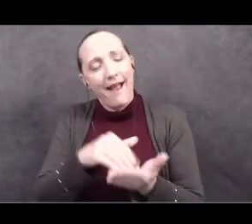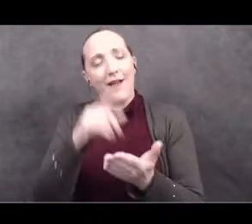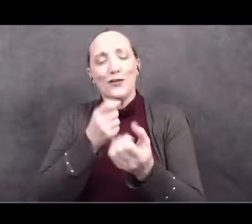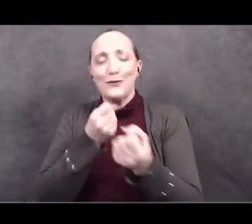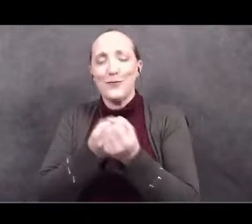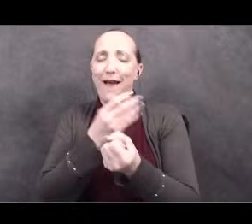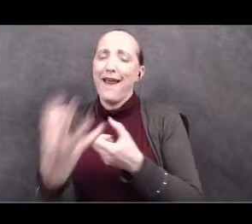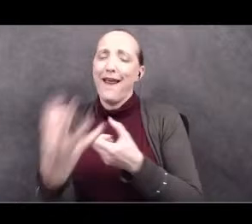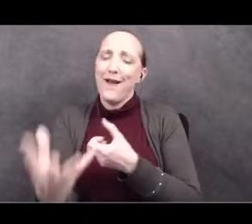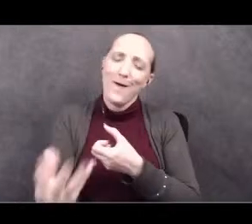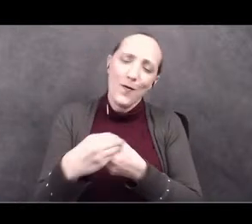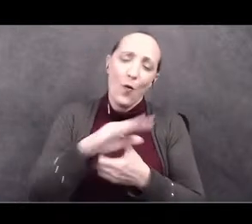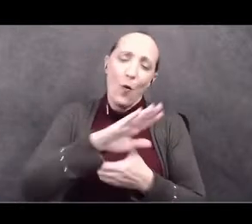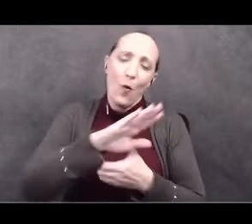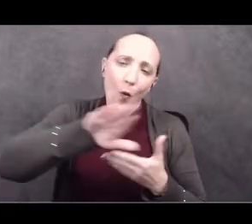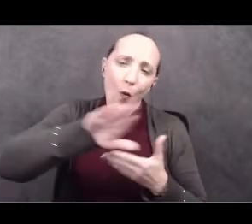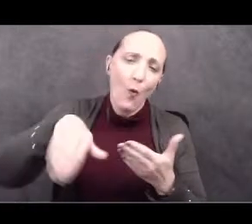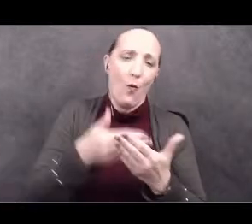our